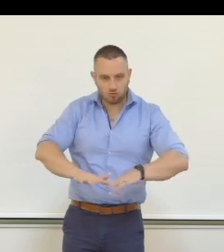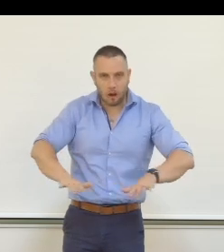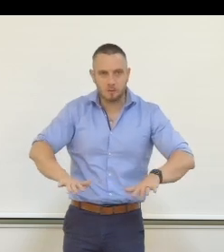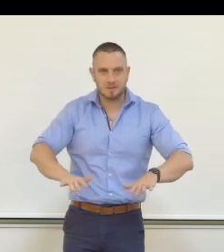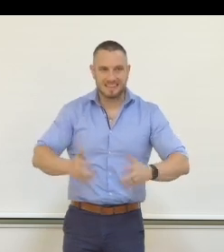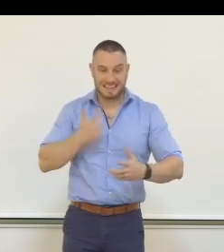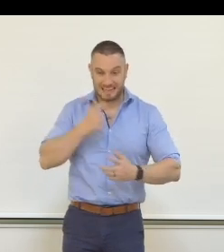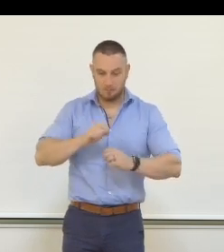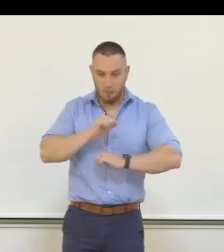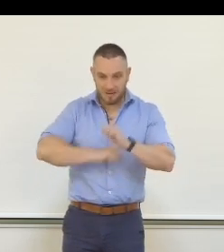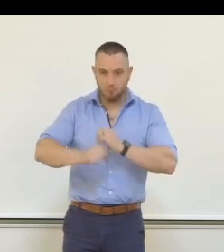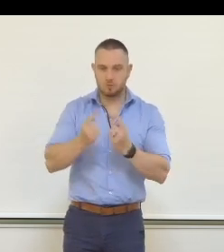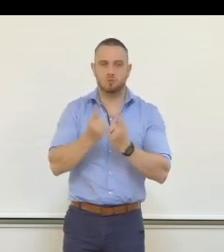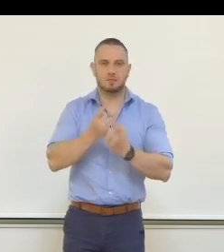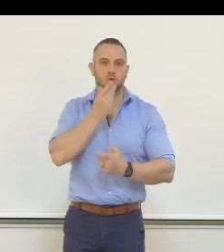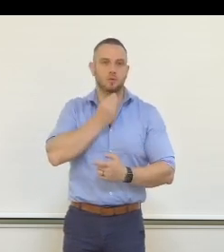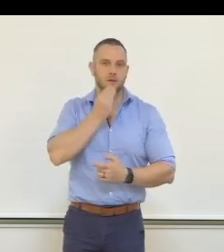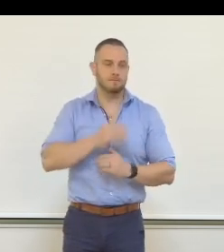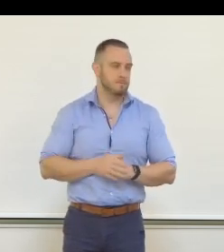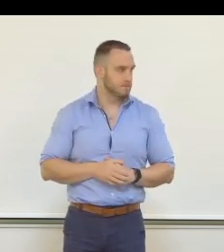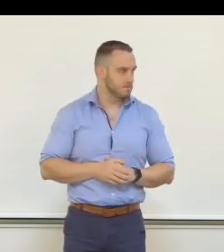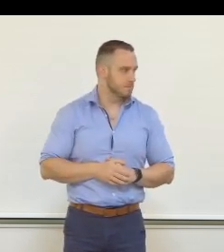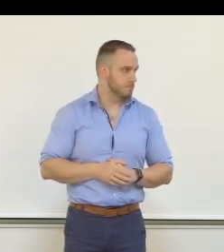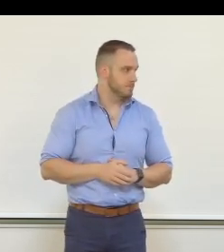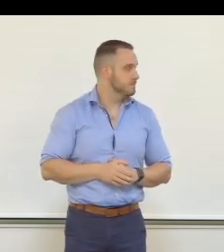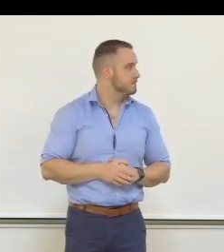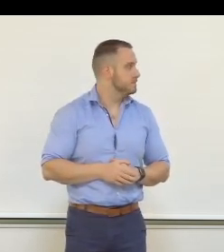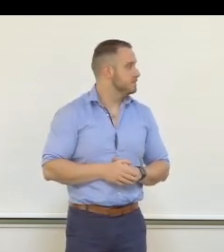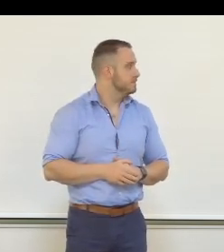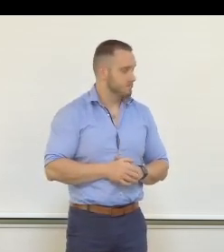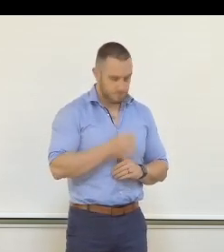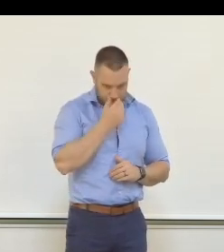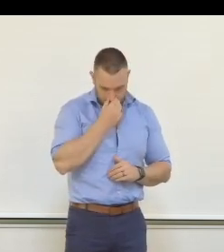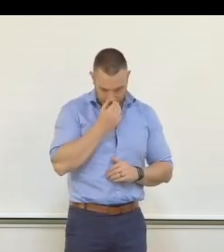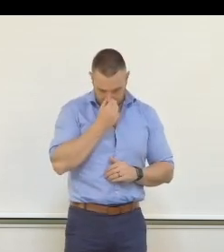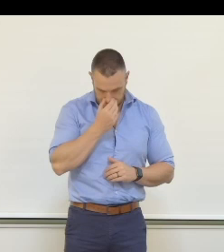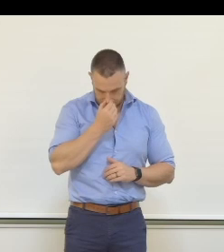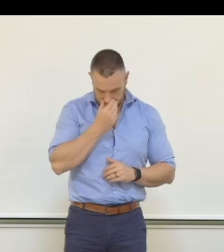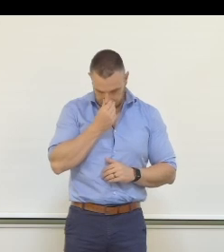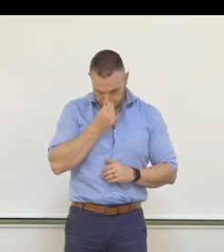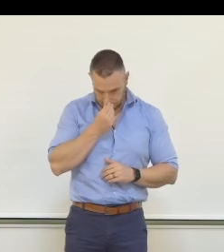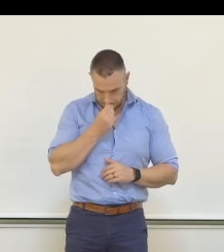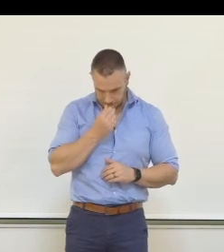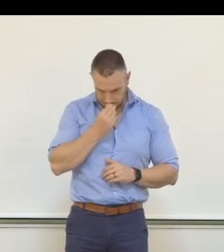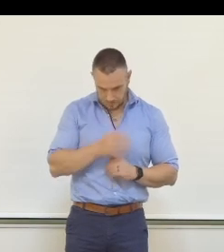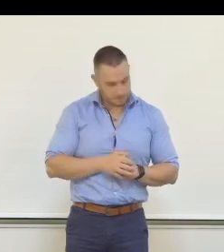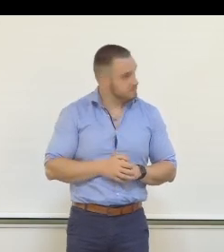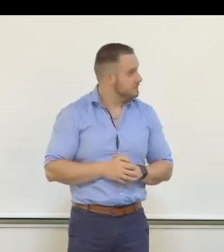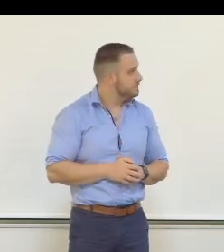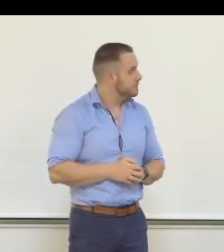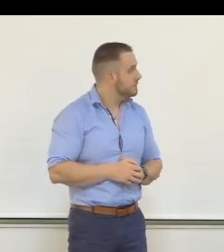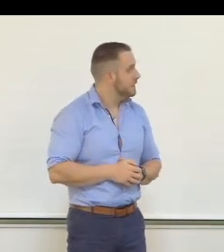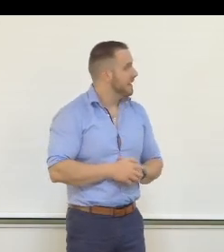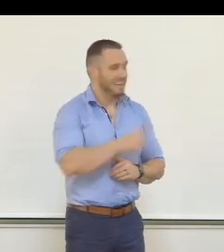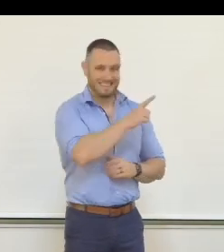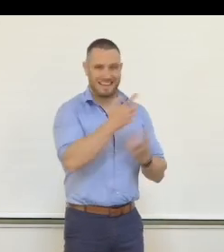into something useful, into something meaningful. So for example, spare parts. And this is where these 4 areas come